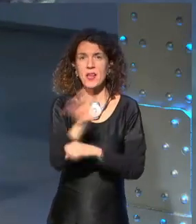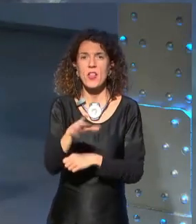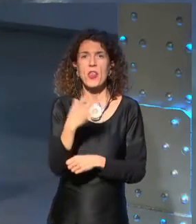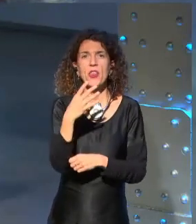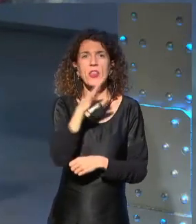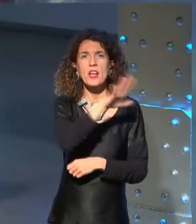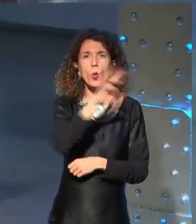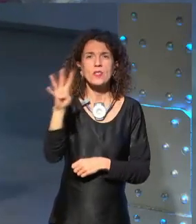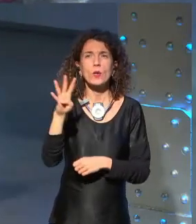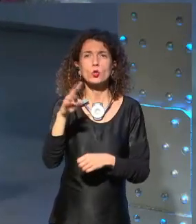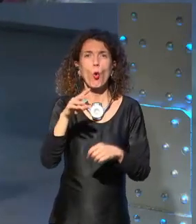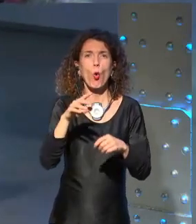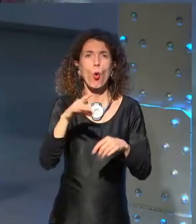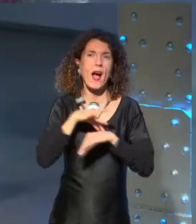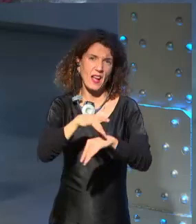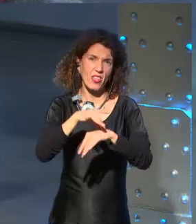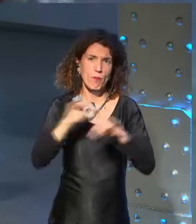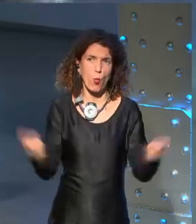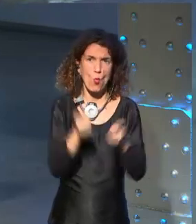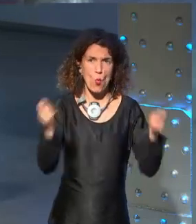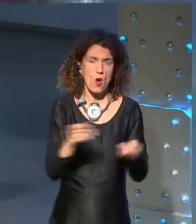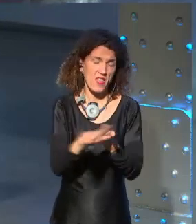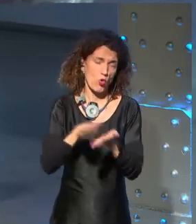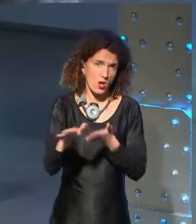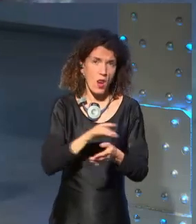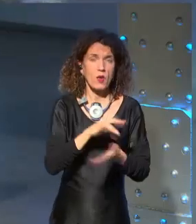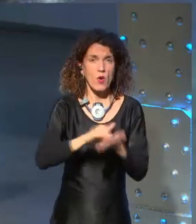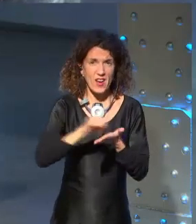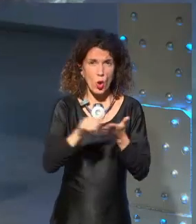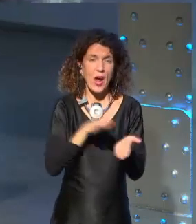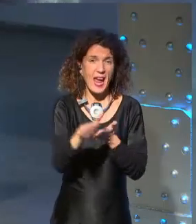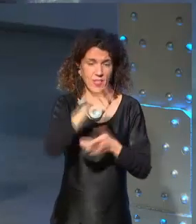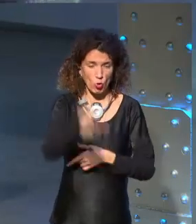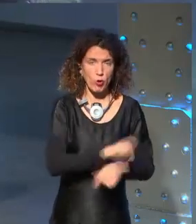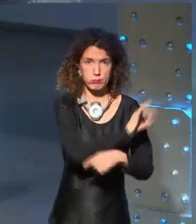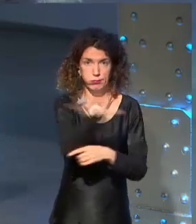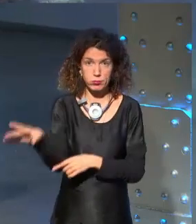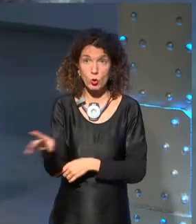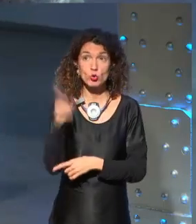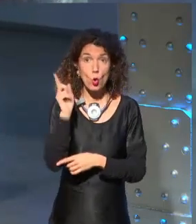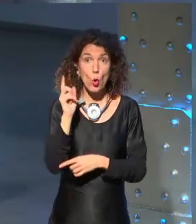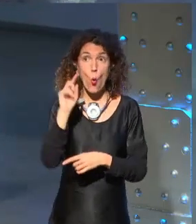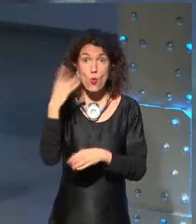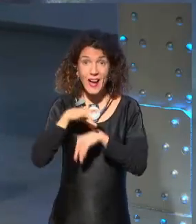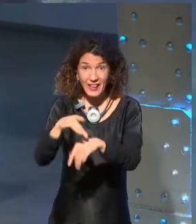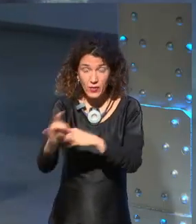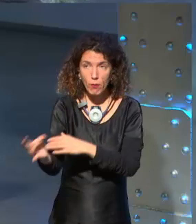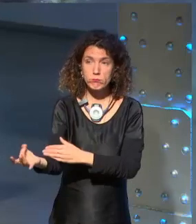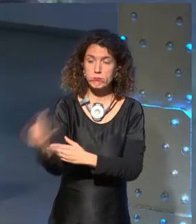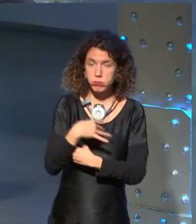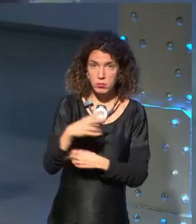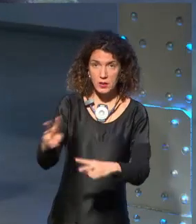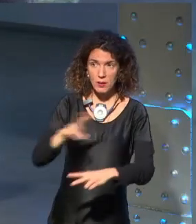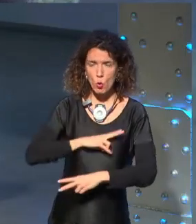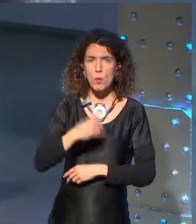City. And one of them sent a letter back to me saying that